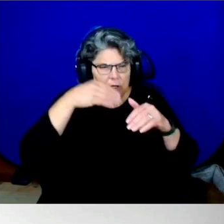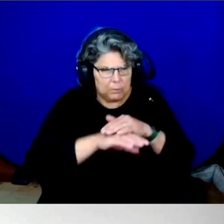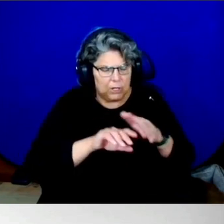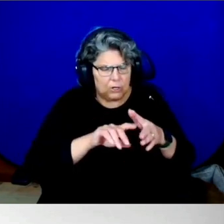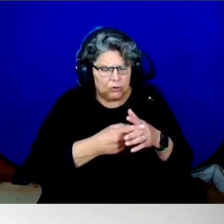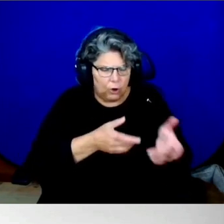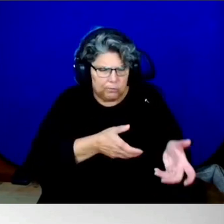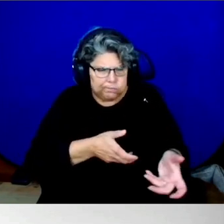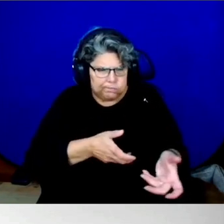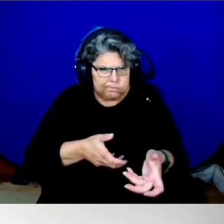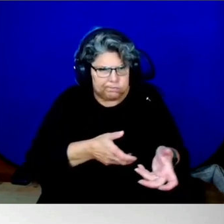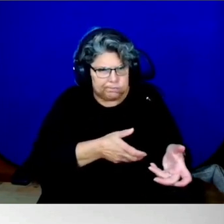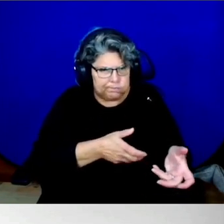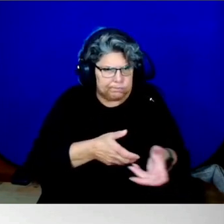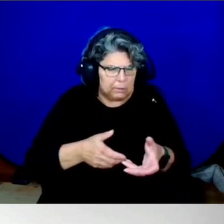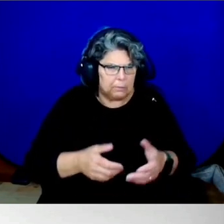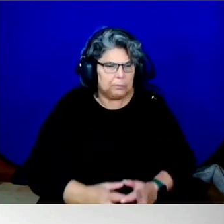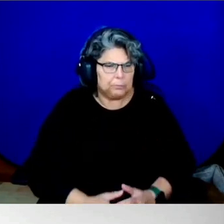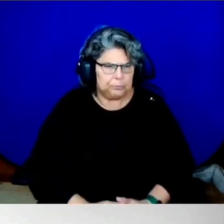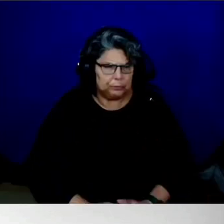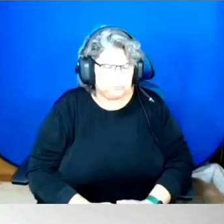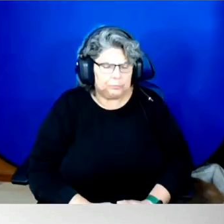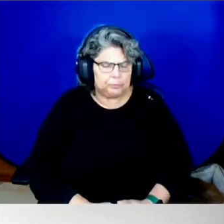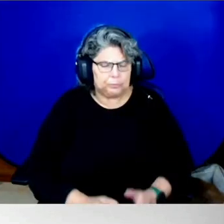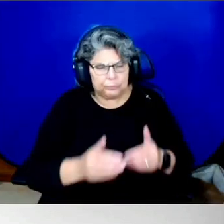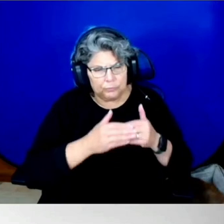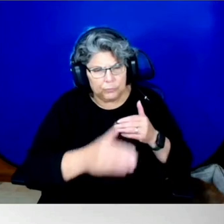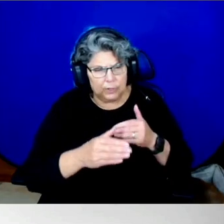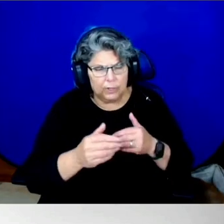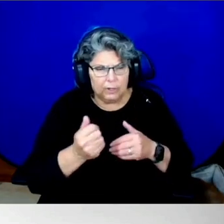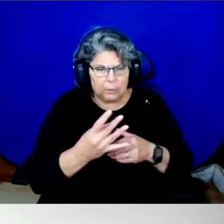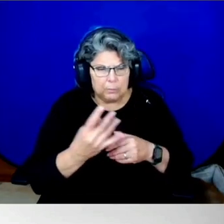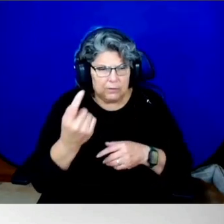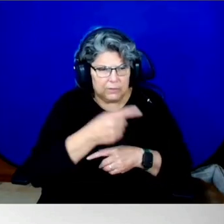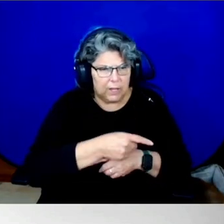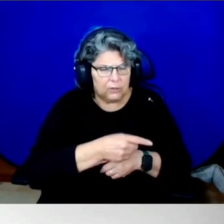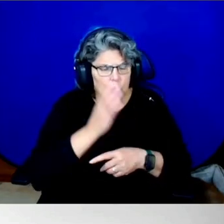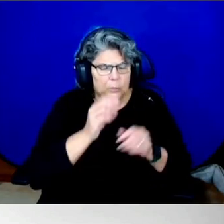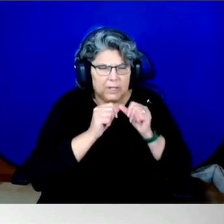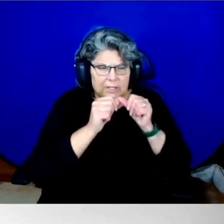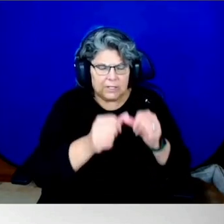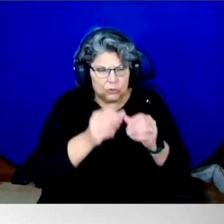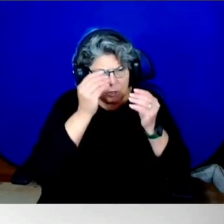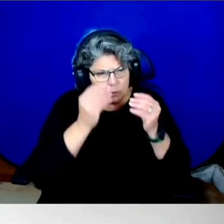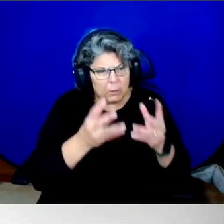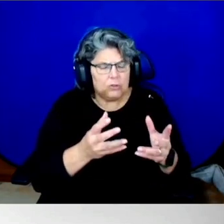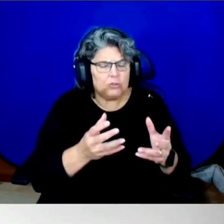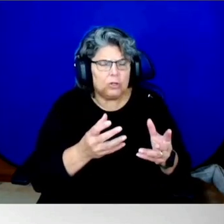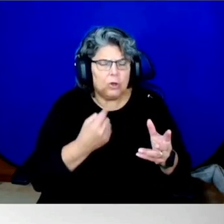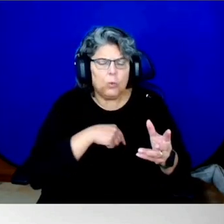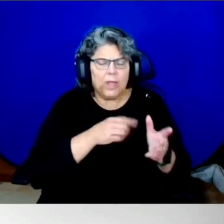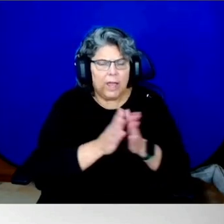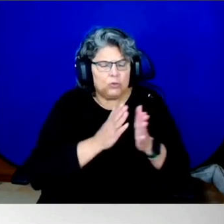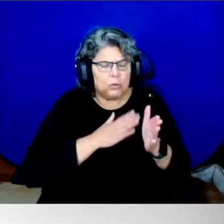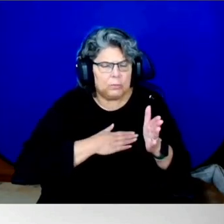fire. Over the next couple of days, there's going to be continued information. We ask that you continue to